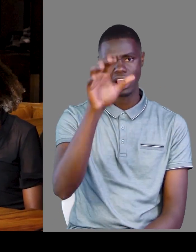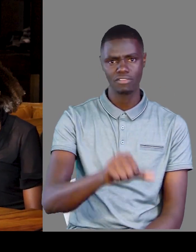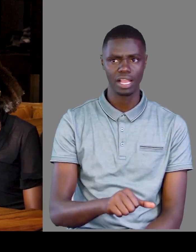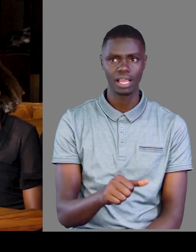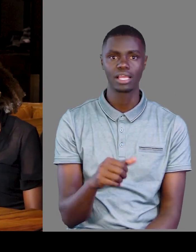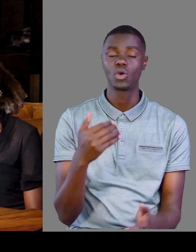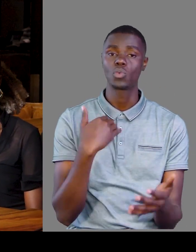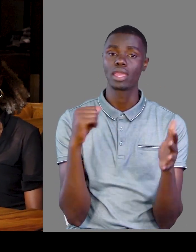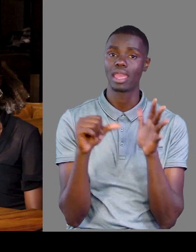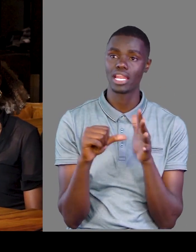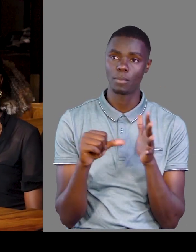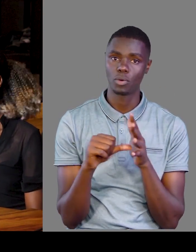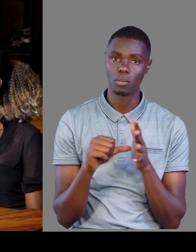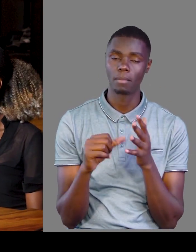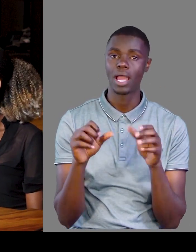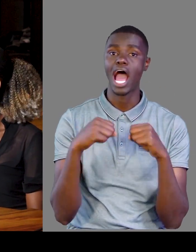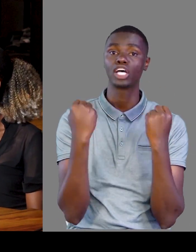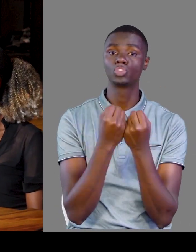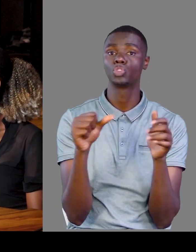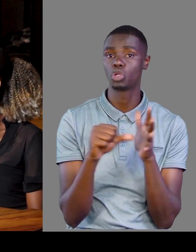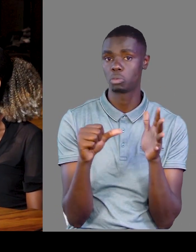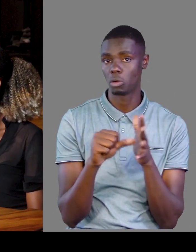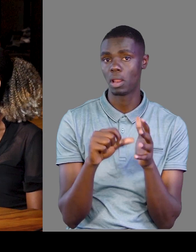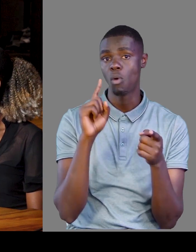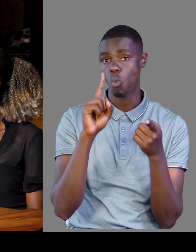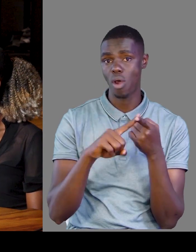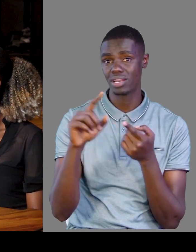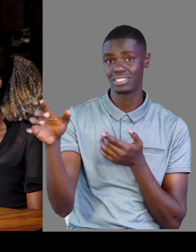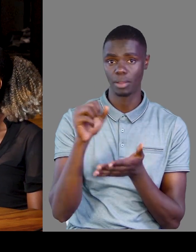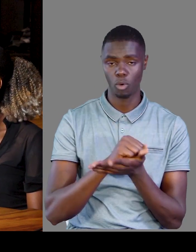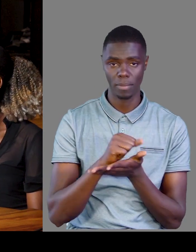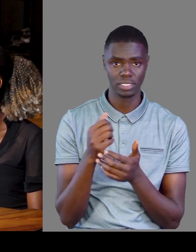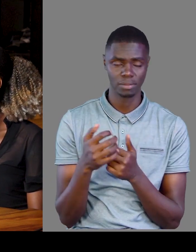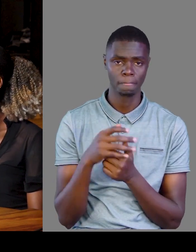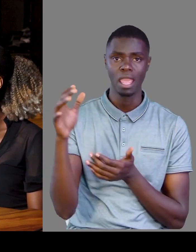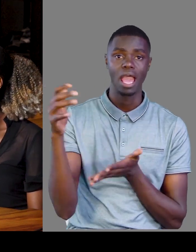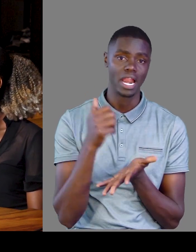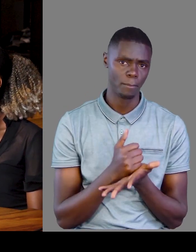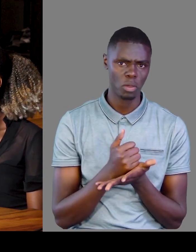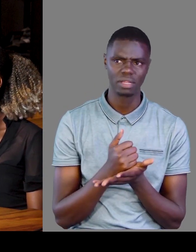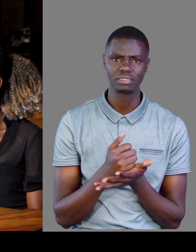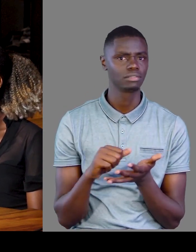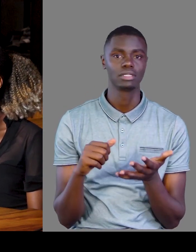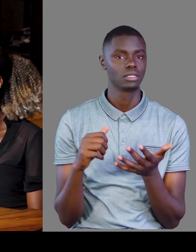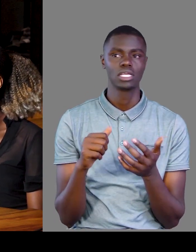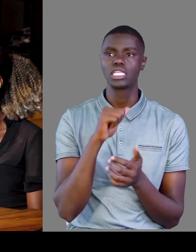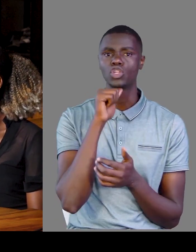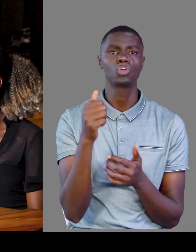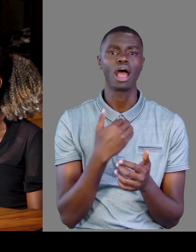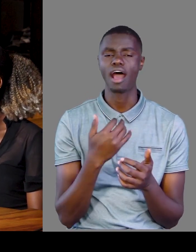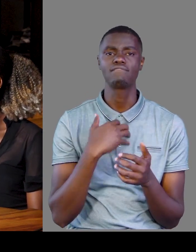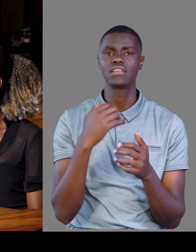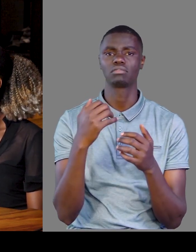Africa, there's also problem, social problem, which is employment. There's no such a stable